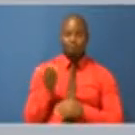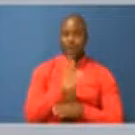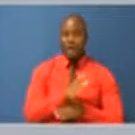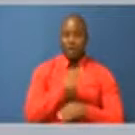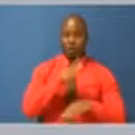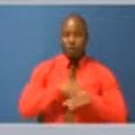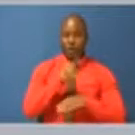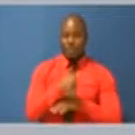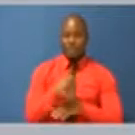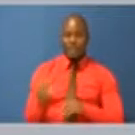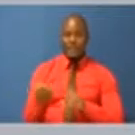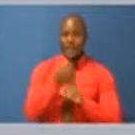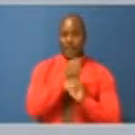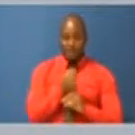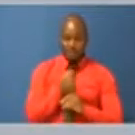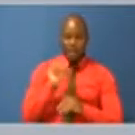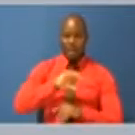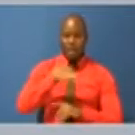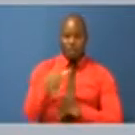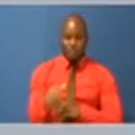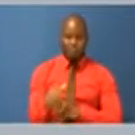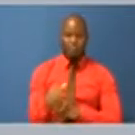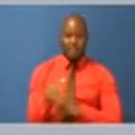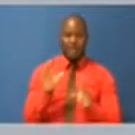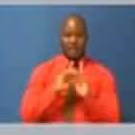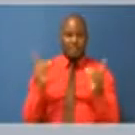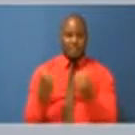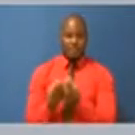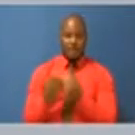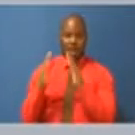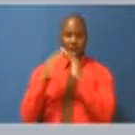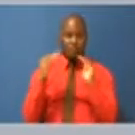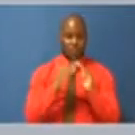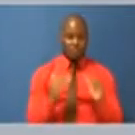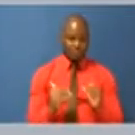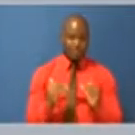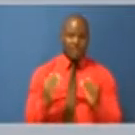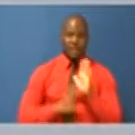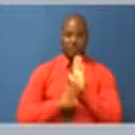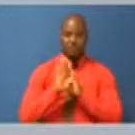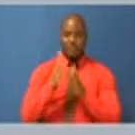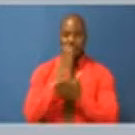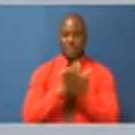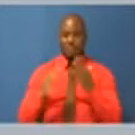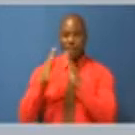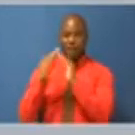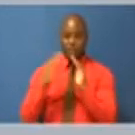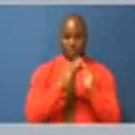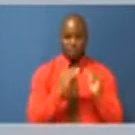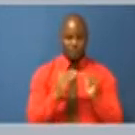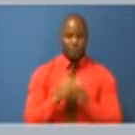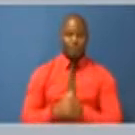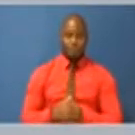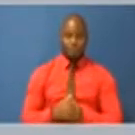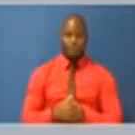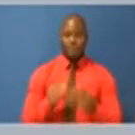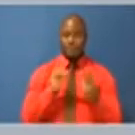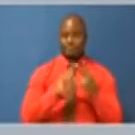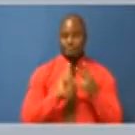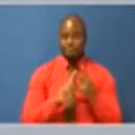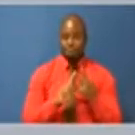that and get the county department on the housing to develop some houses number